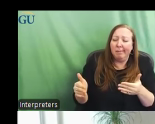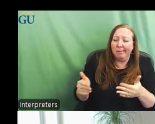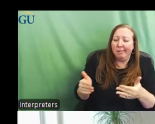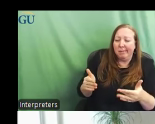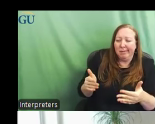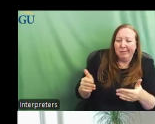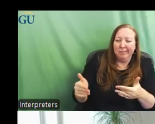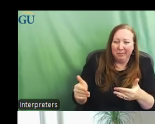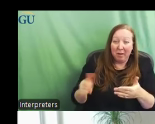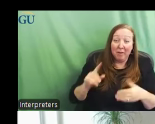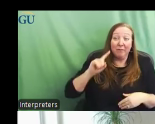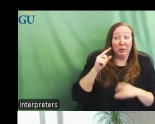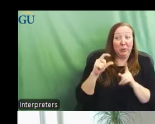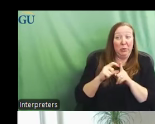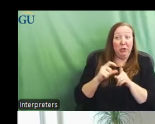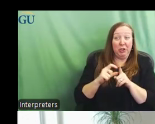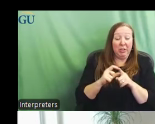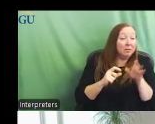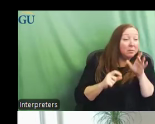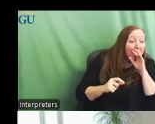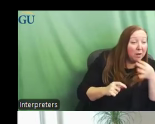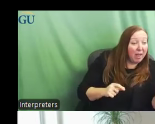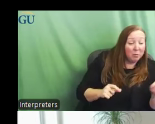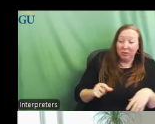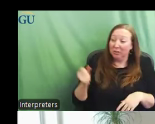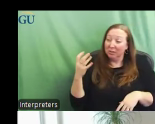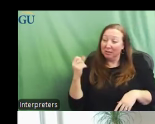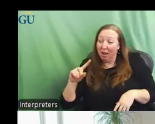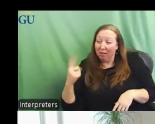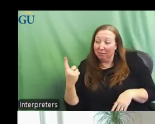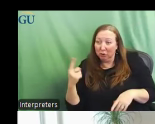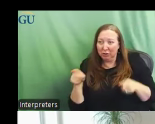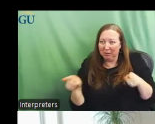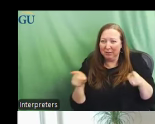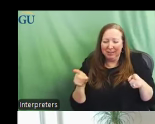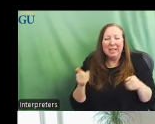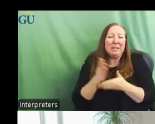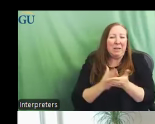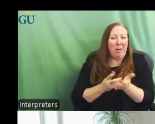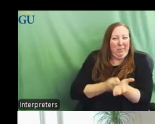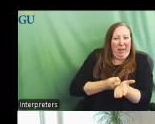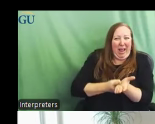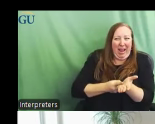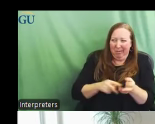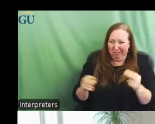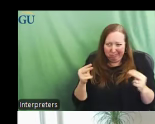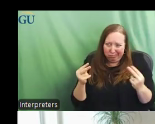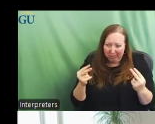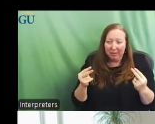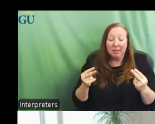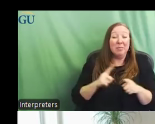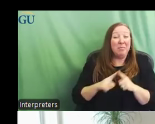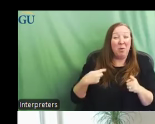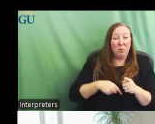That's debated whether spoken or sign language happens first, but other than the first word, then we see very similar trajectories. We